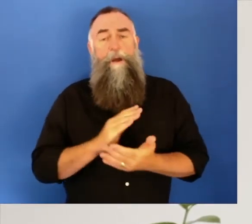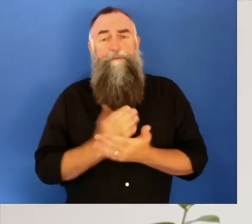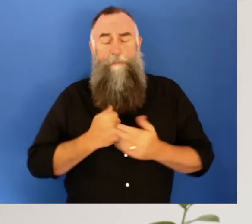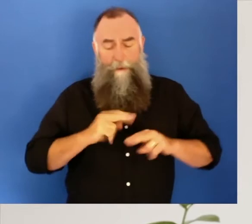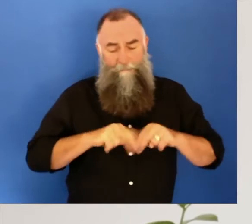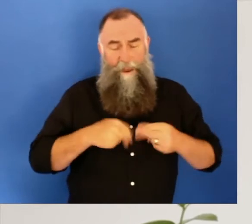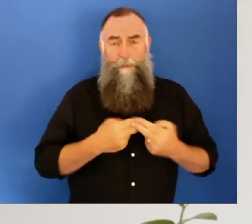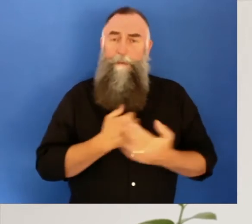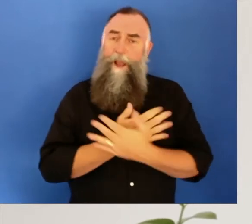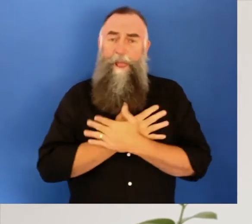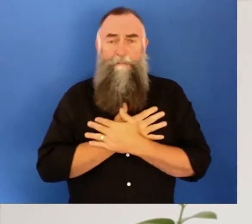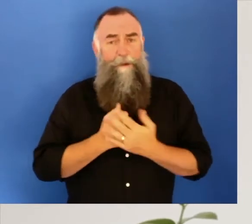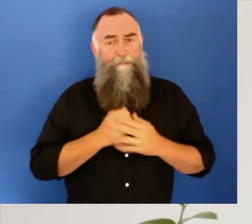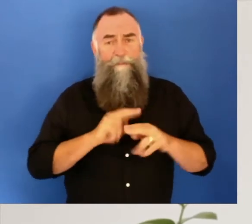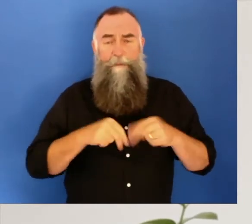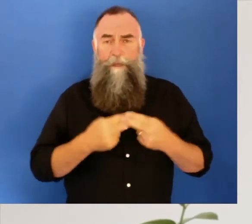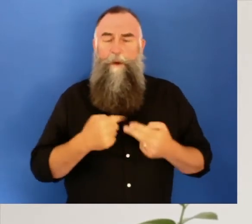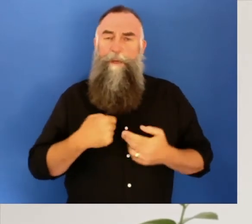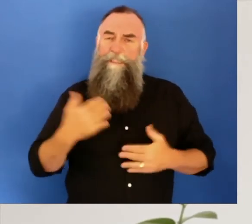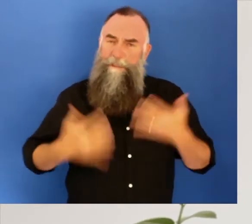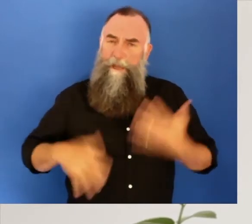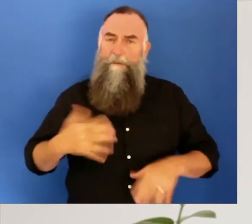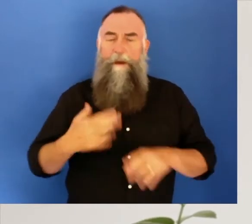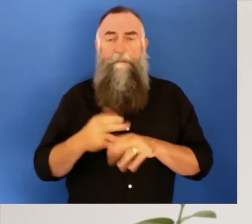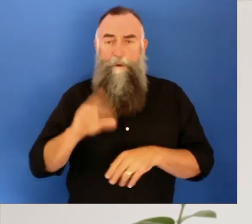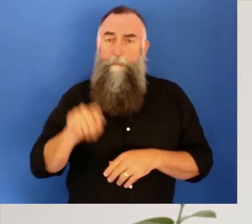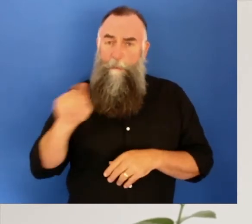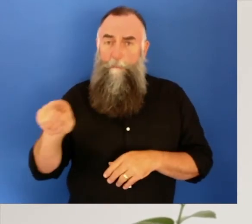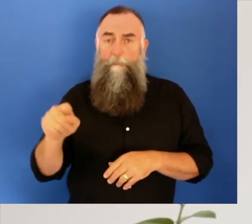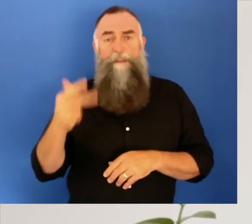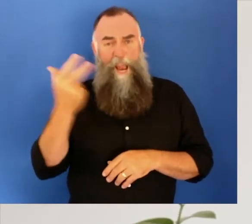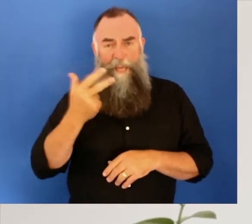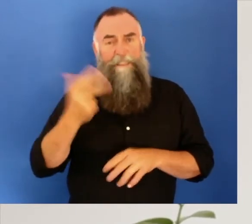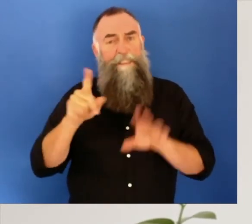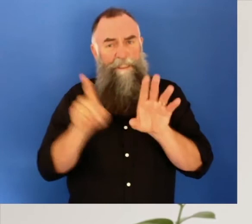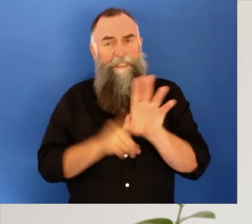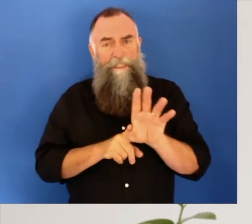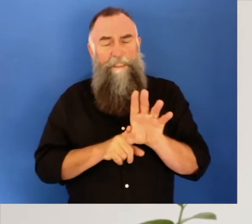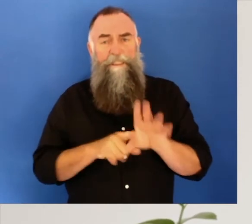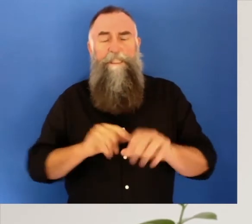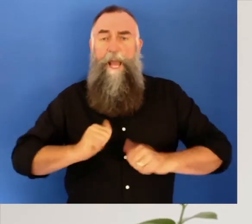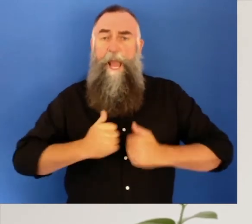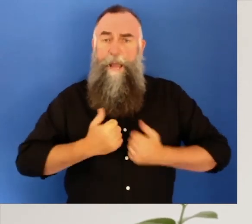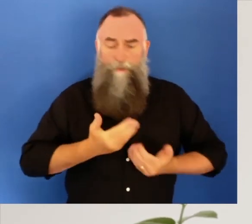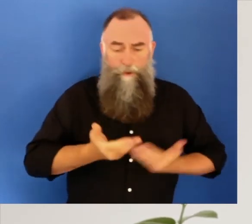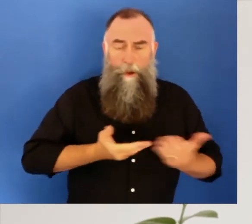itself. My loved ones and I remained at the whim of the perpetrator for 18